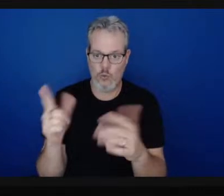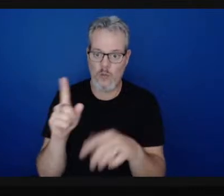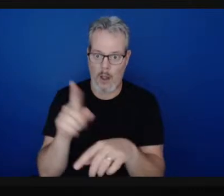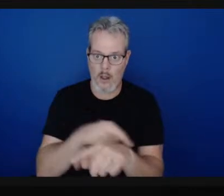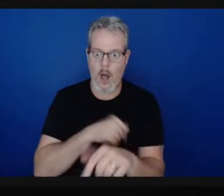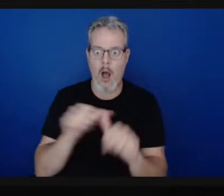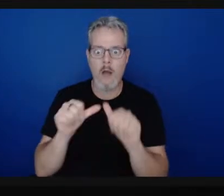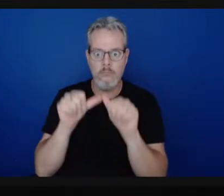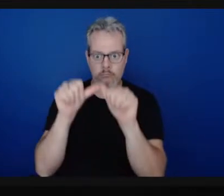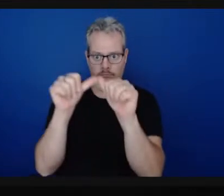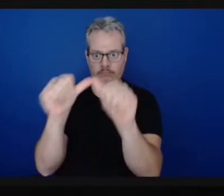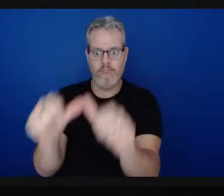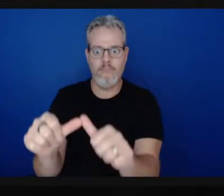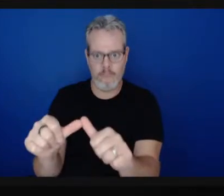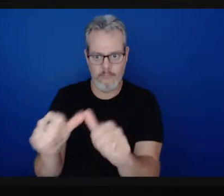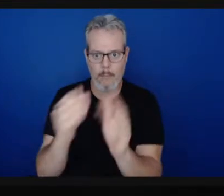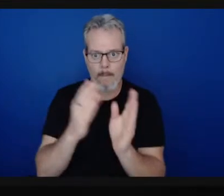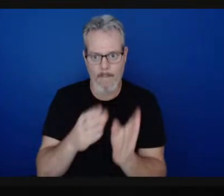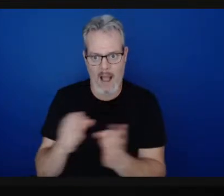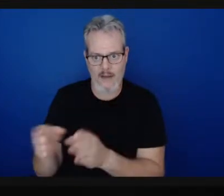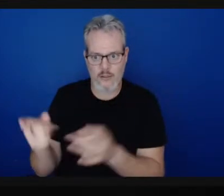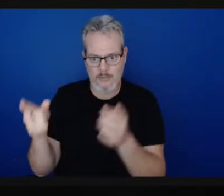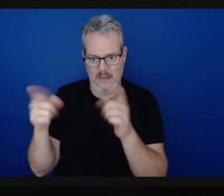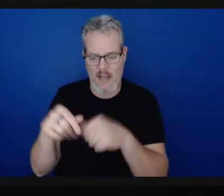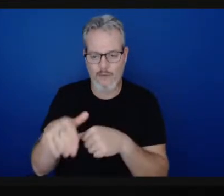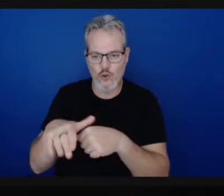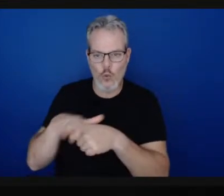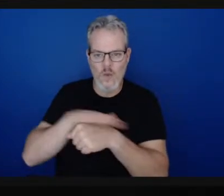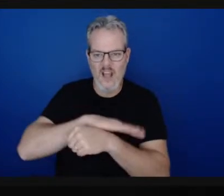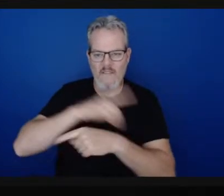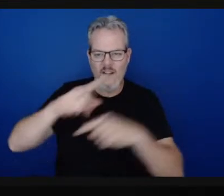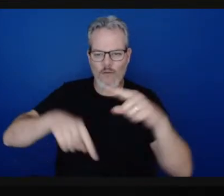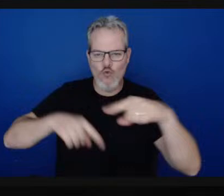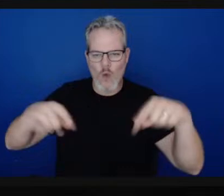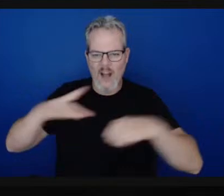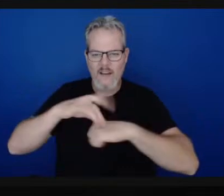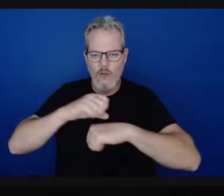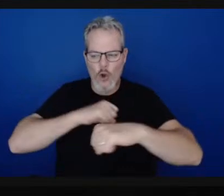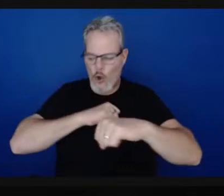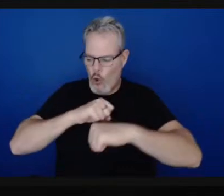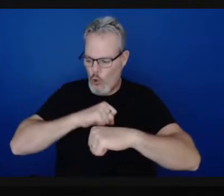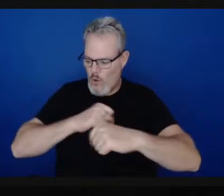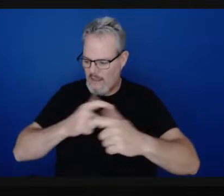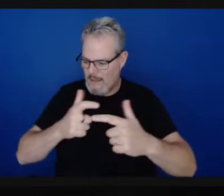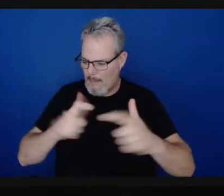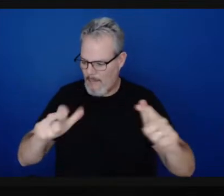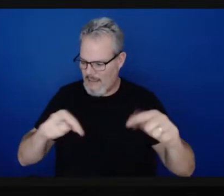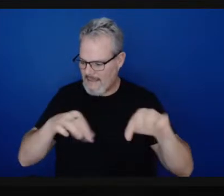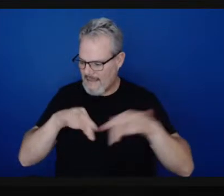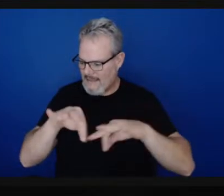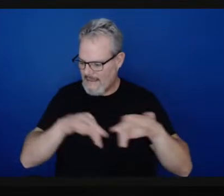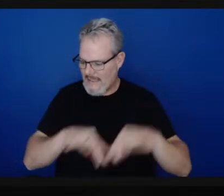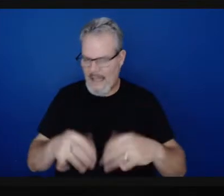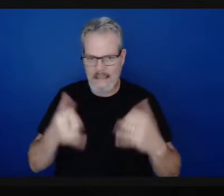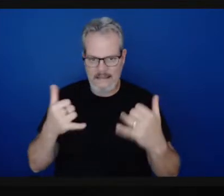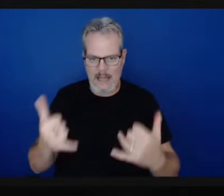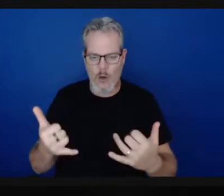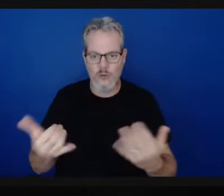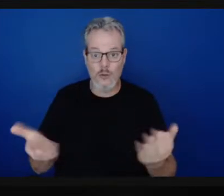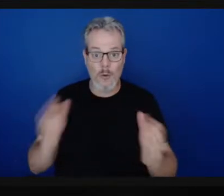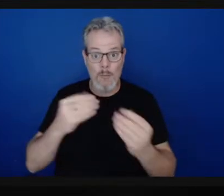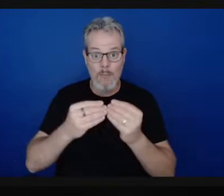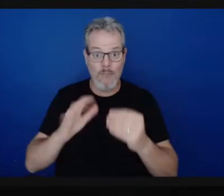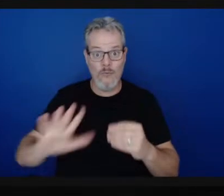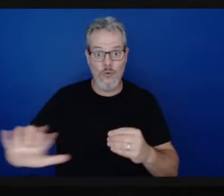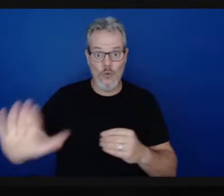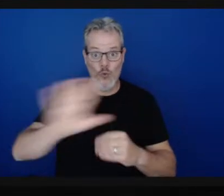well. So we've covered all kinds of earthquakes in great detail here, maybe too much for some of you guys, but there it is. All the questions hopefully answered.